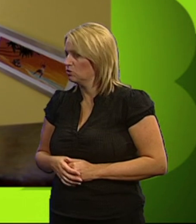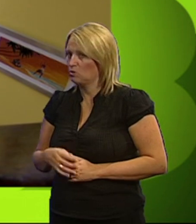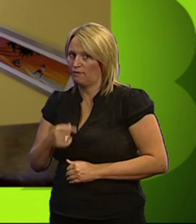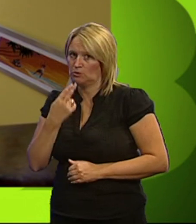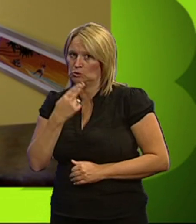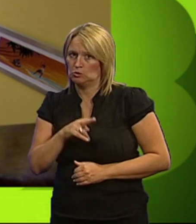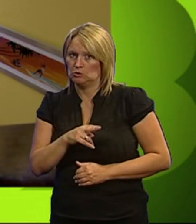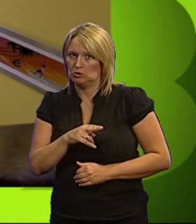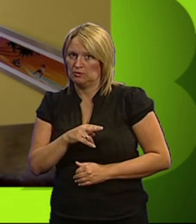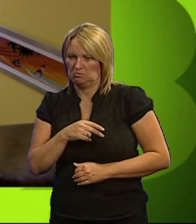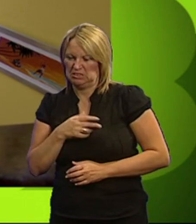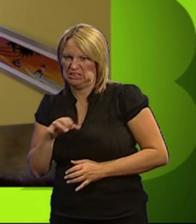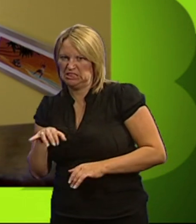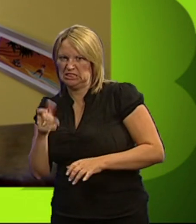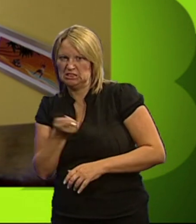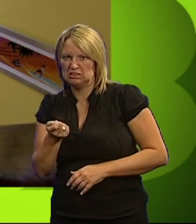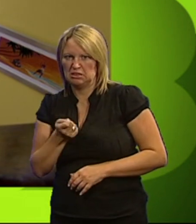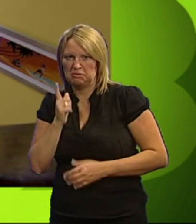Good afternoon, madam. Vermin Busters